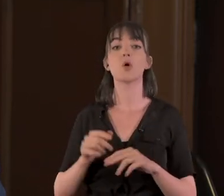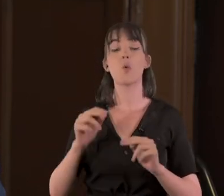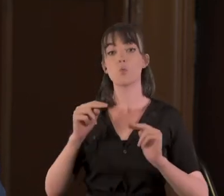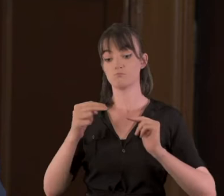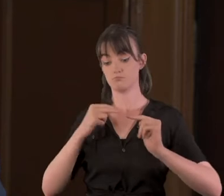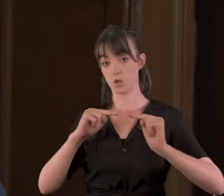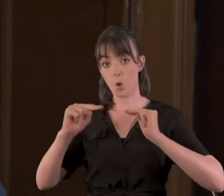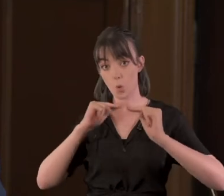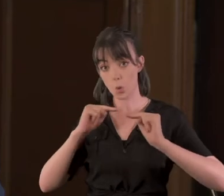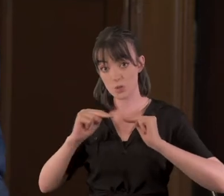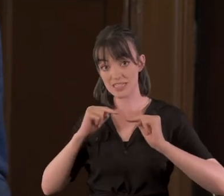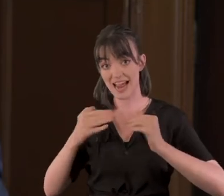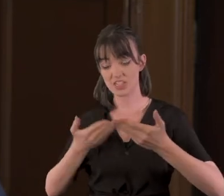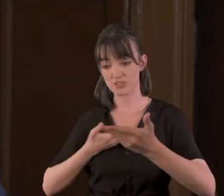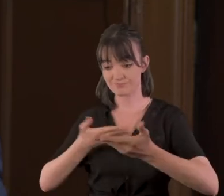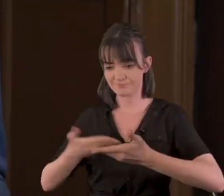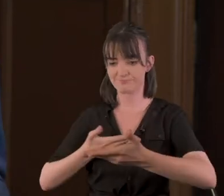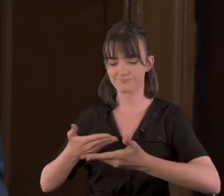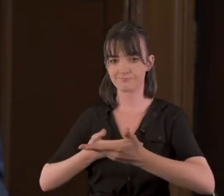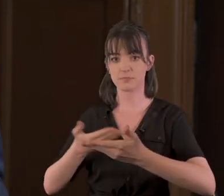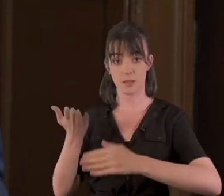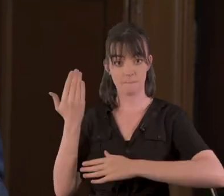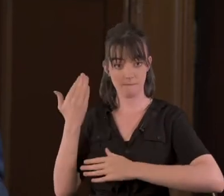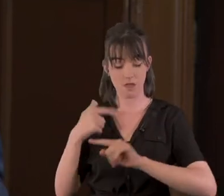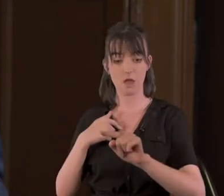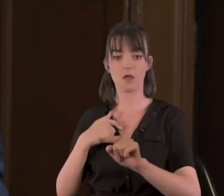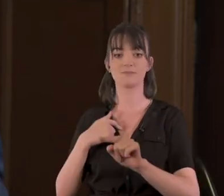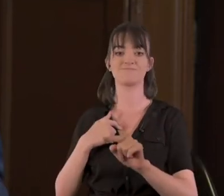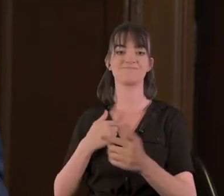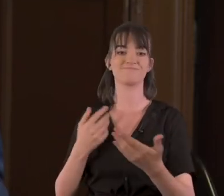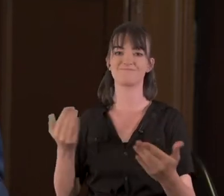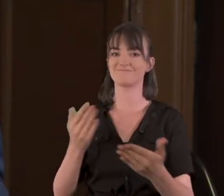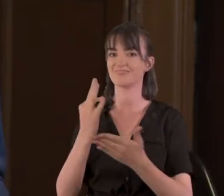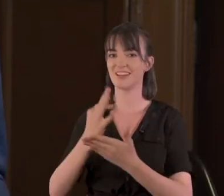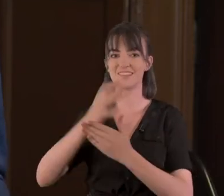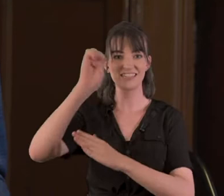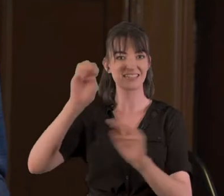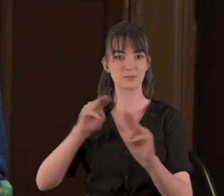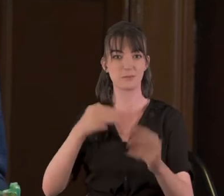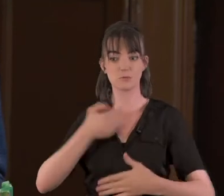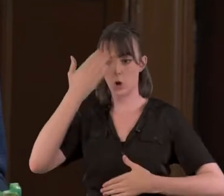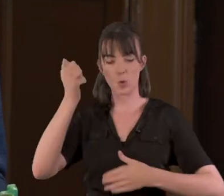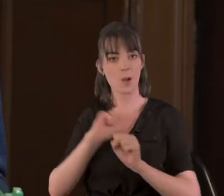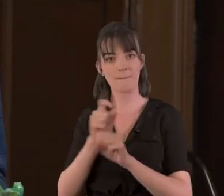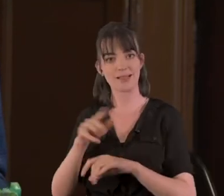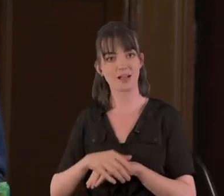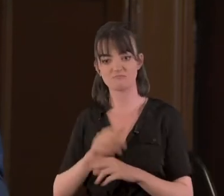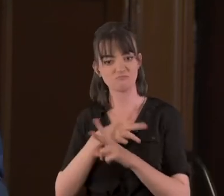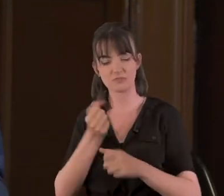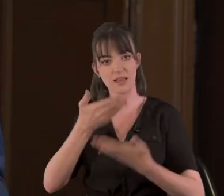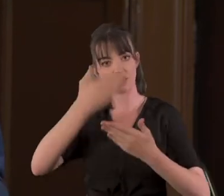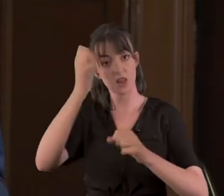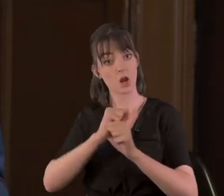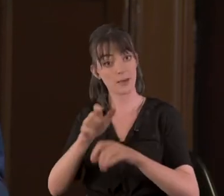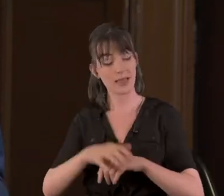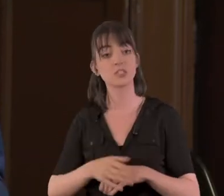negotiations and their mishaps, have tended not to learn very much along the way. So I hope the one thing that may have happened in